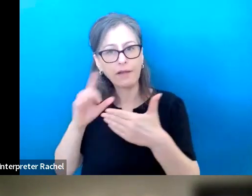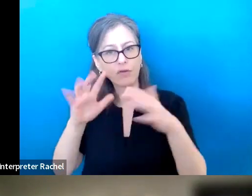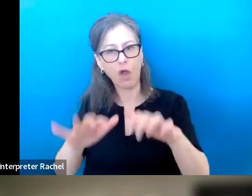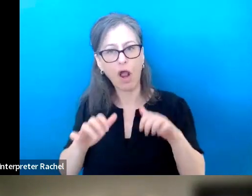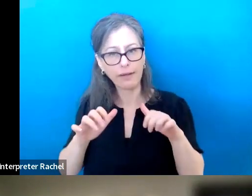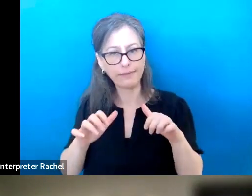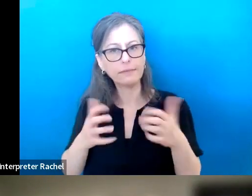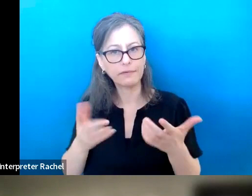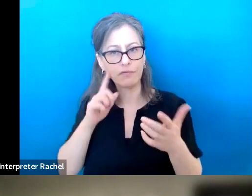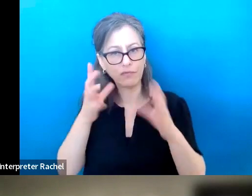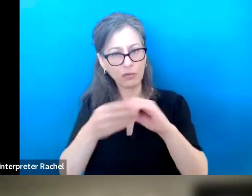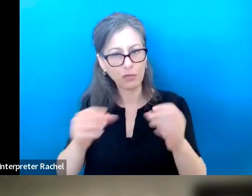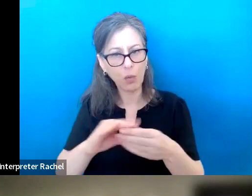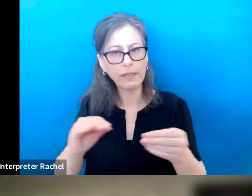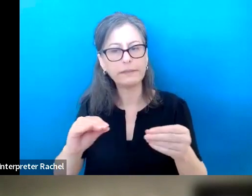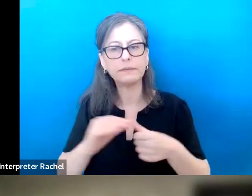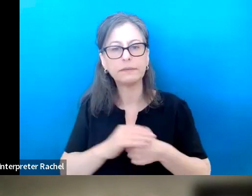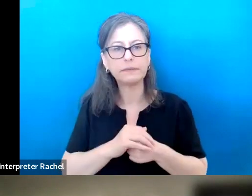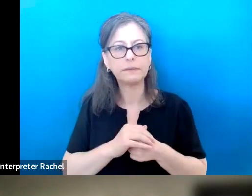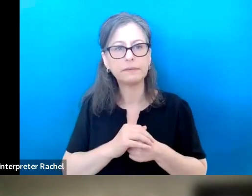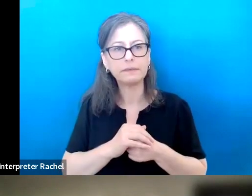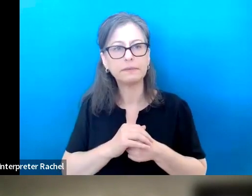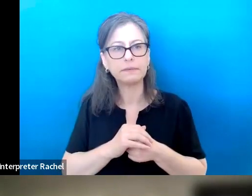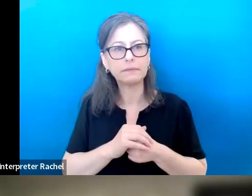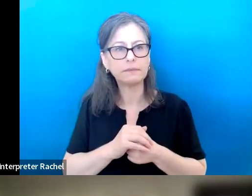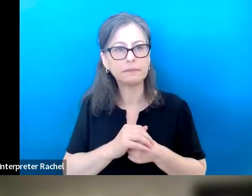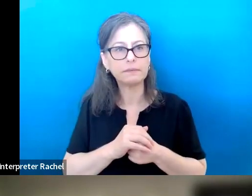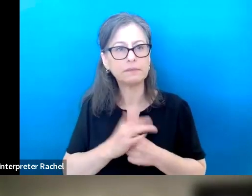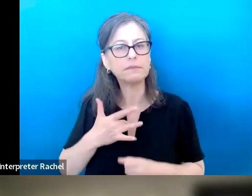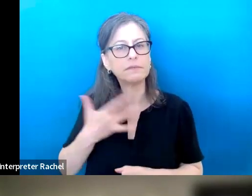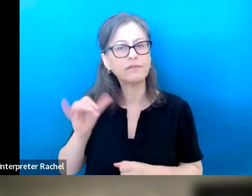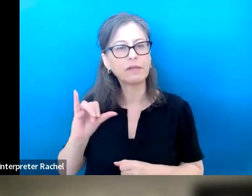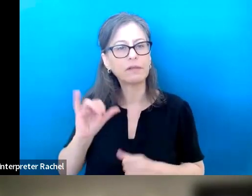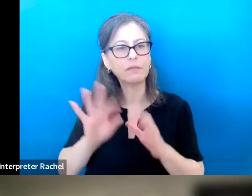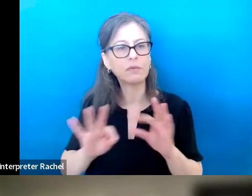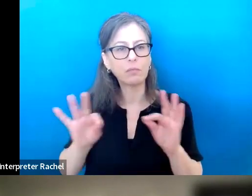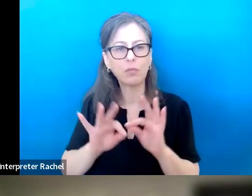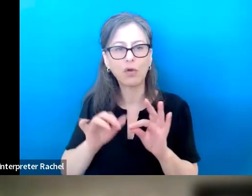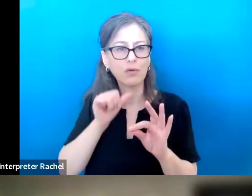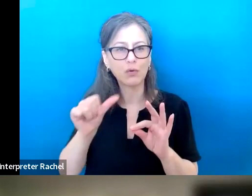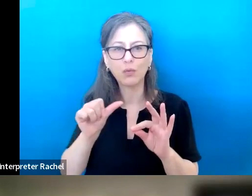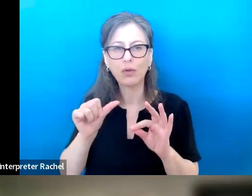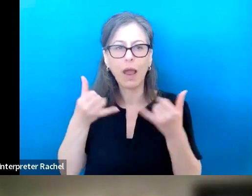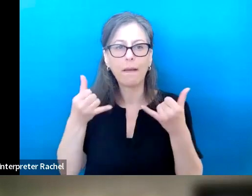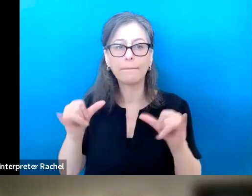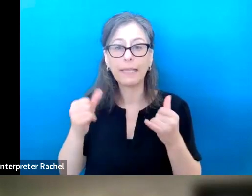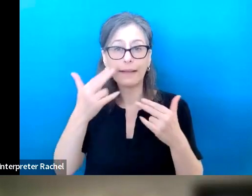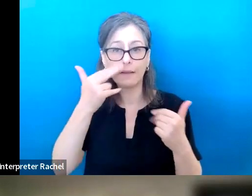story. And I felt like it was important to not play the comedy, but in